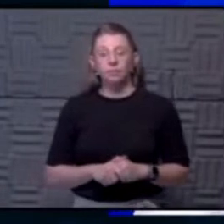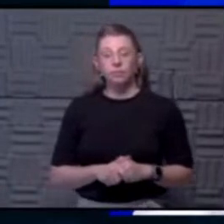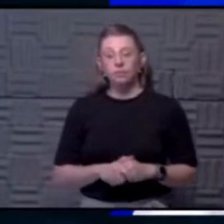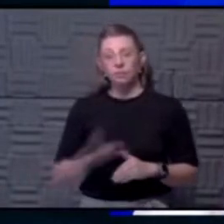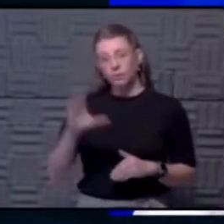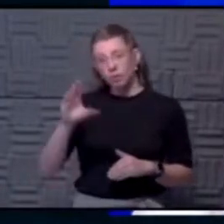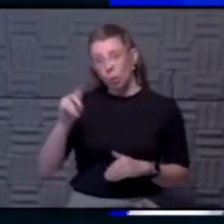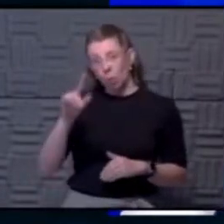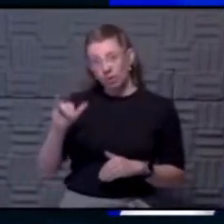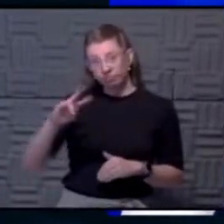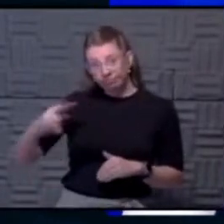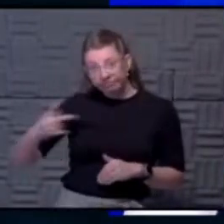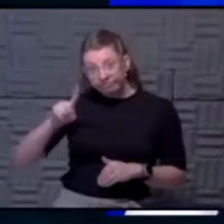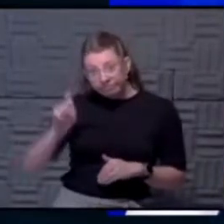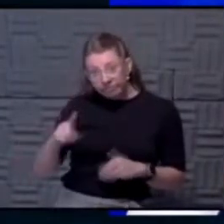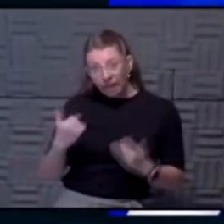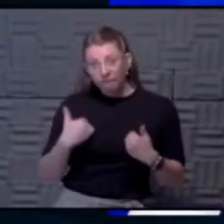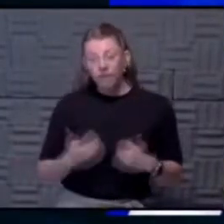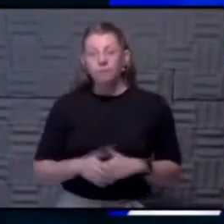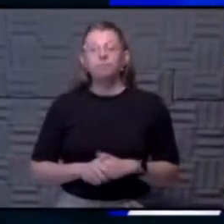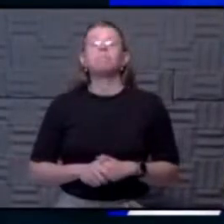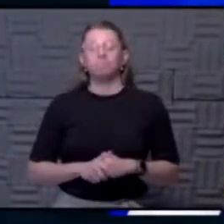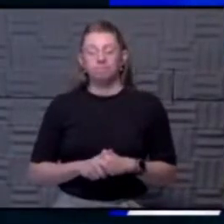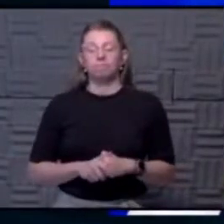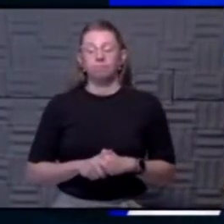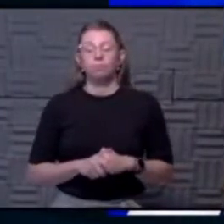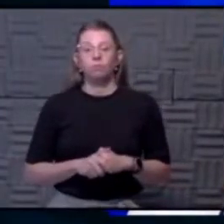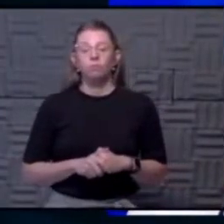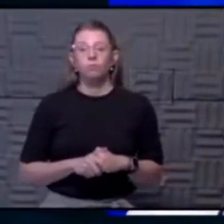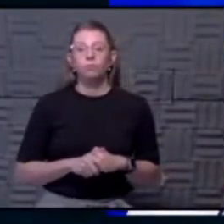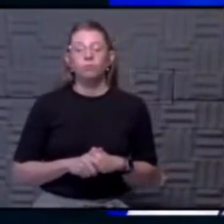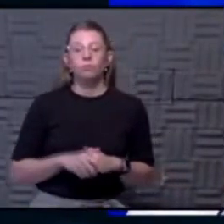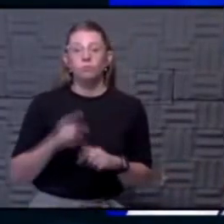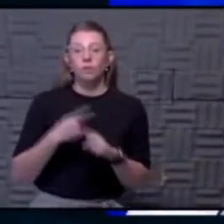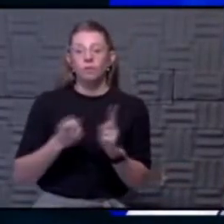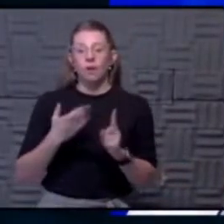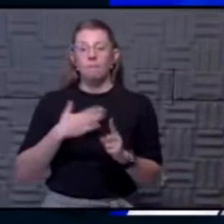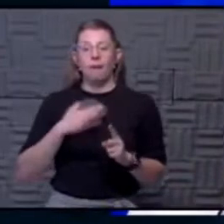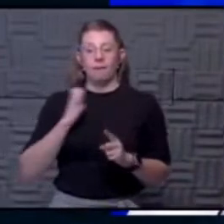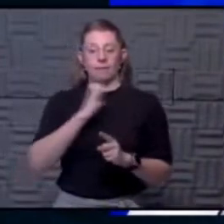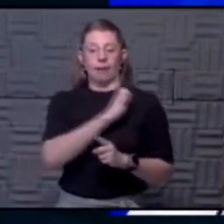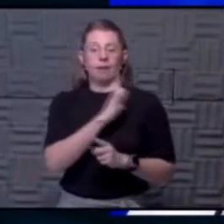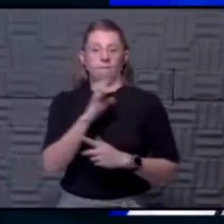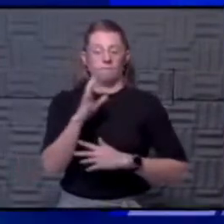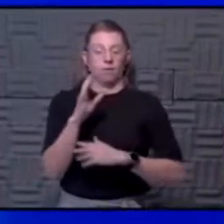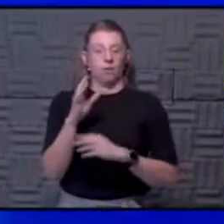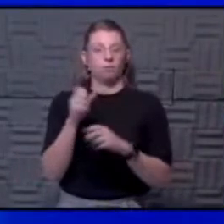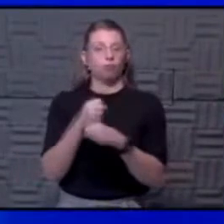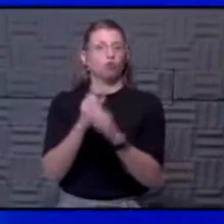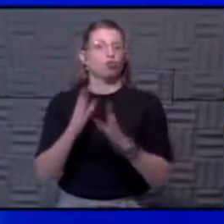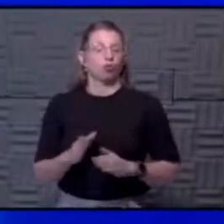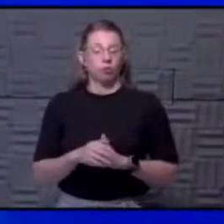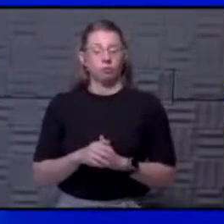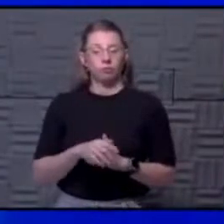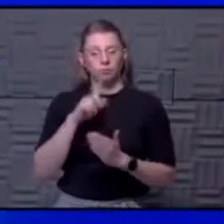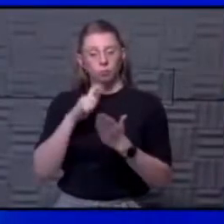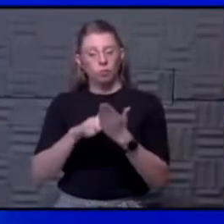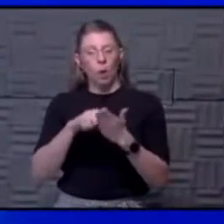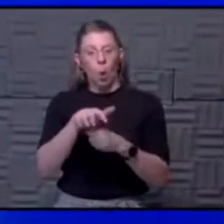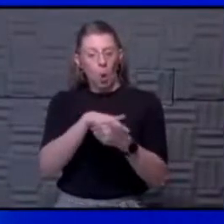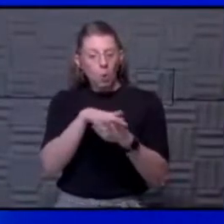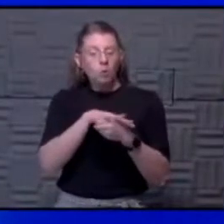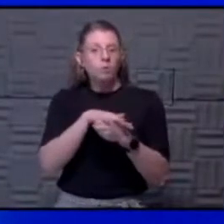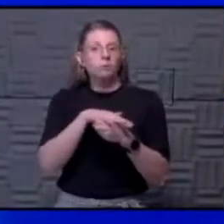Cody, did you have another question? Yeah, this comes from my executive producer, who's seeing more like local pharmacy, grocery